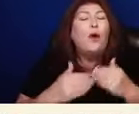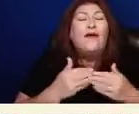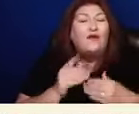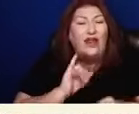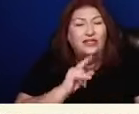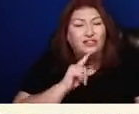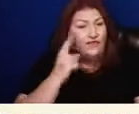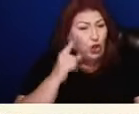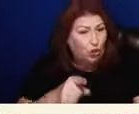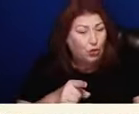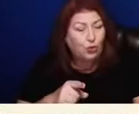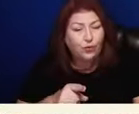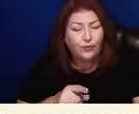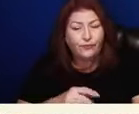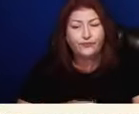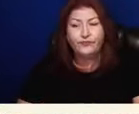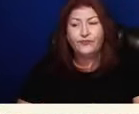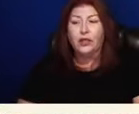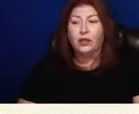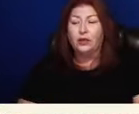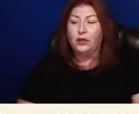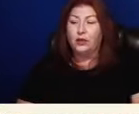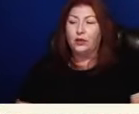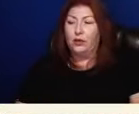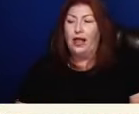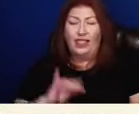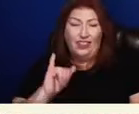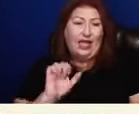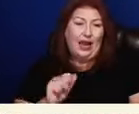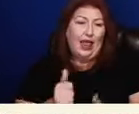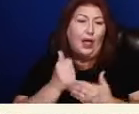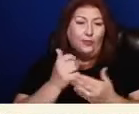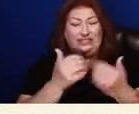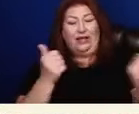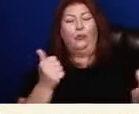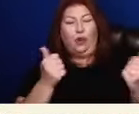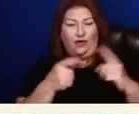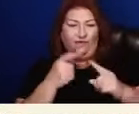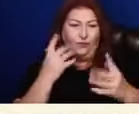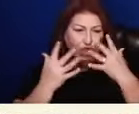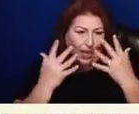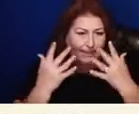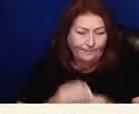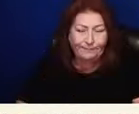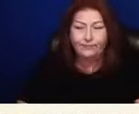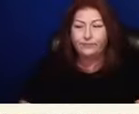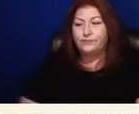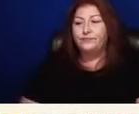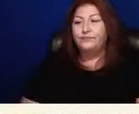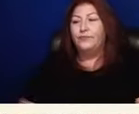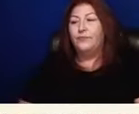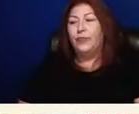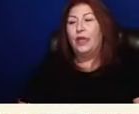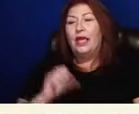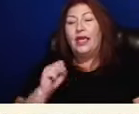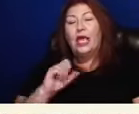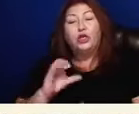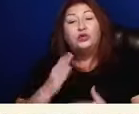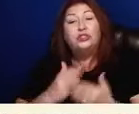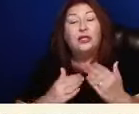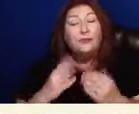Just let it flow. And that can help separate you from shame. You could do some experiential